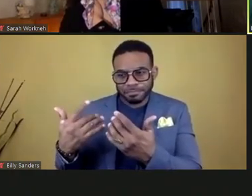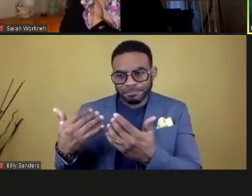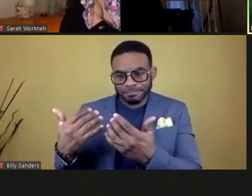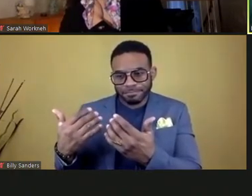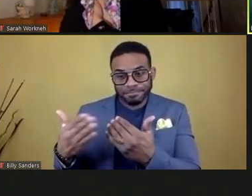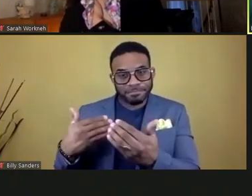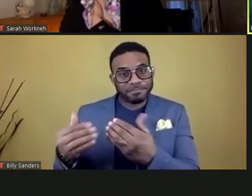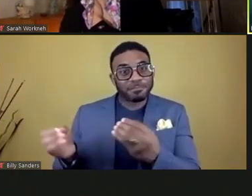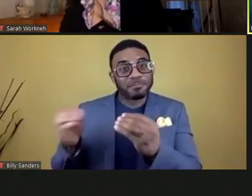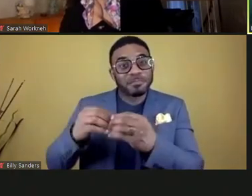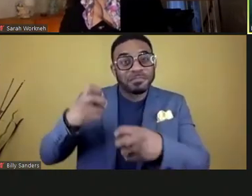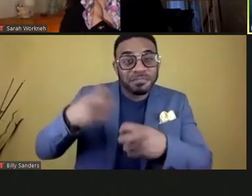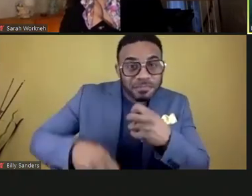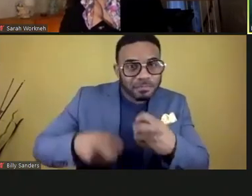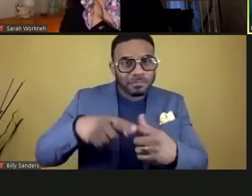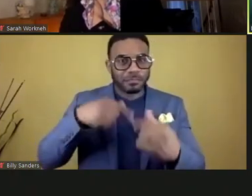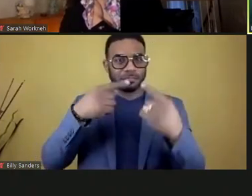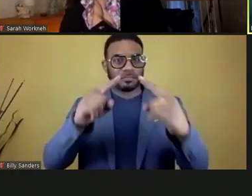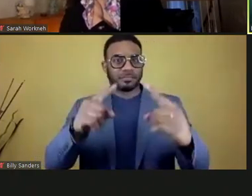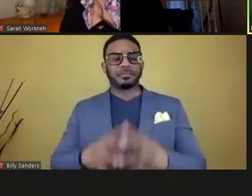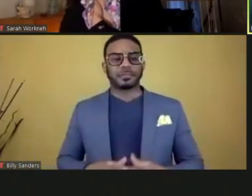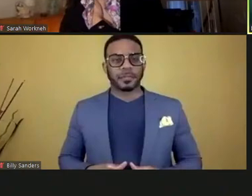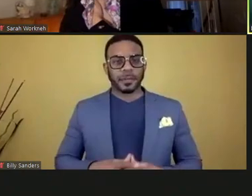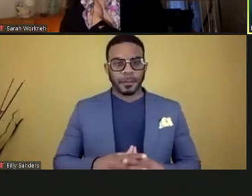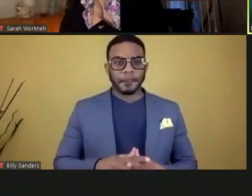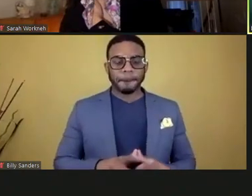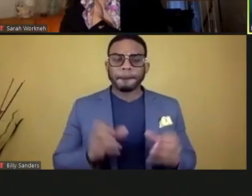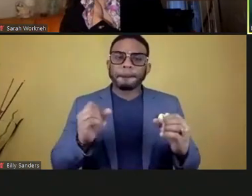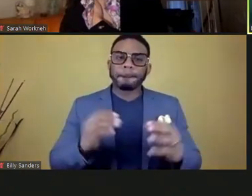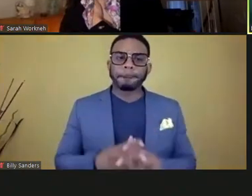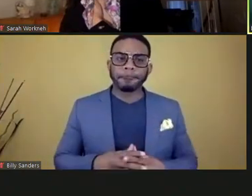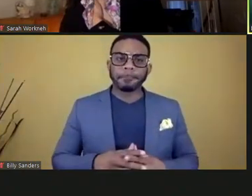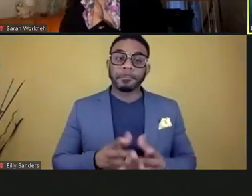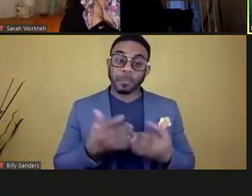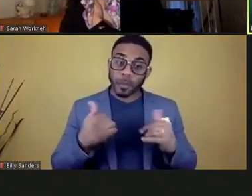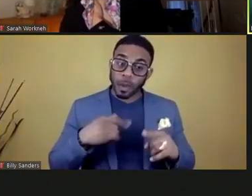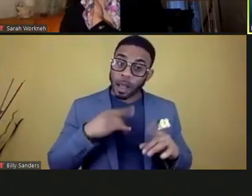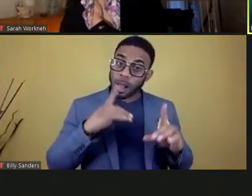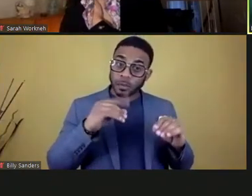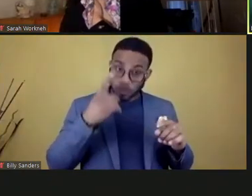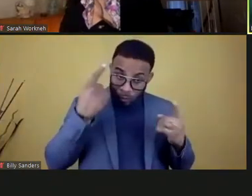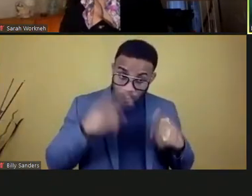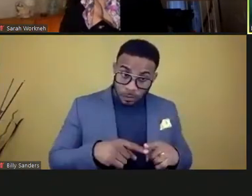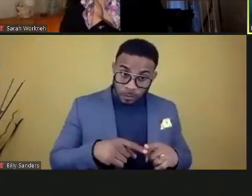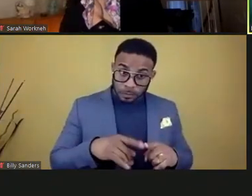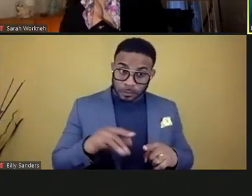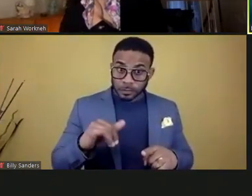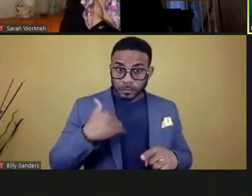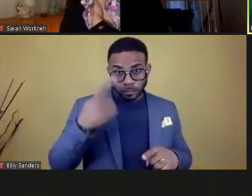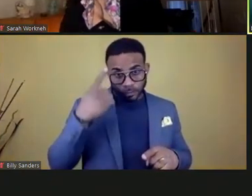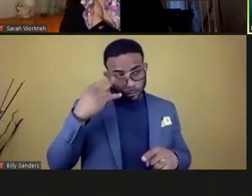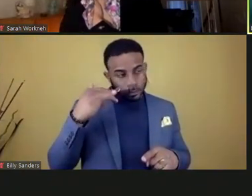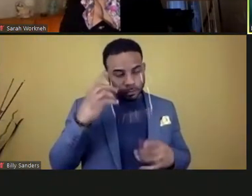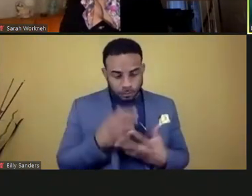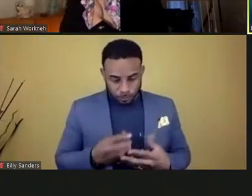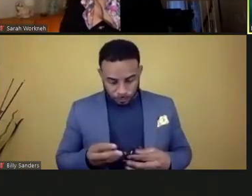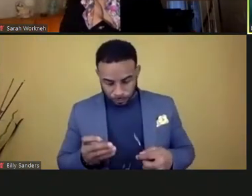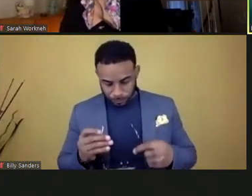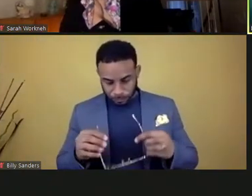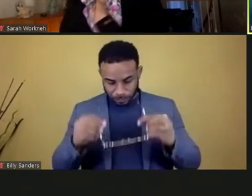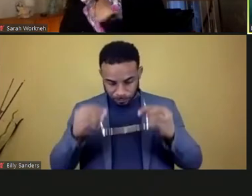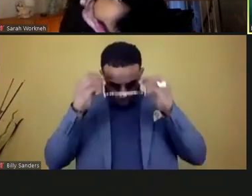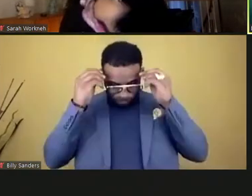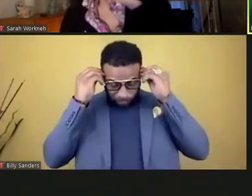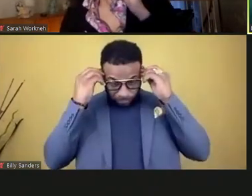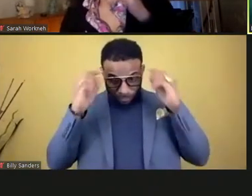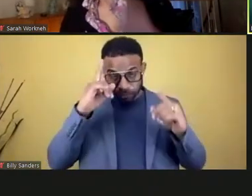even more difficult to achieve. And so while I do agree, like I think we do need to pivot, but